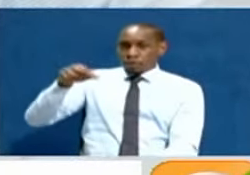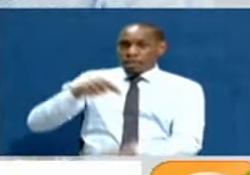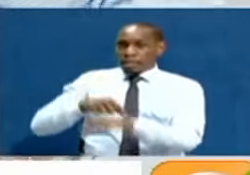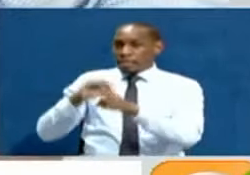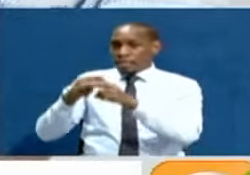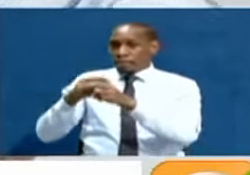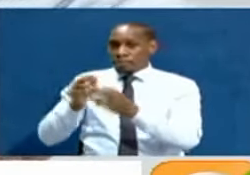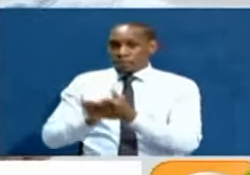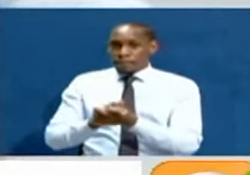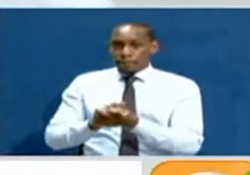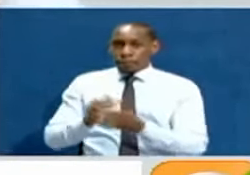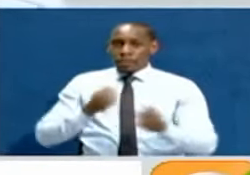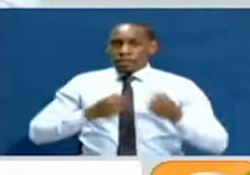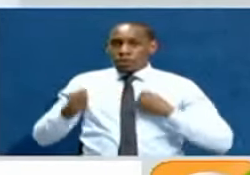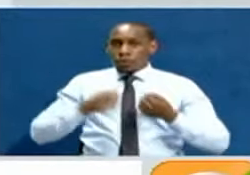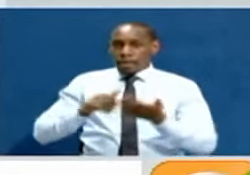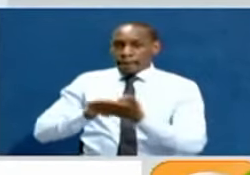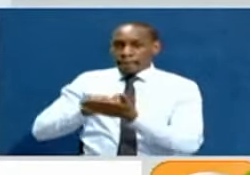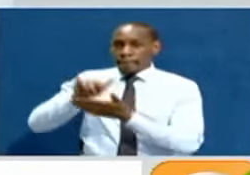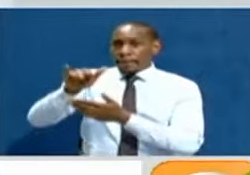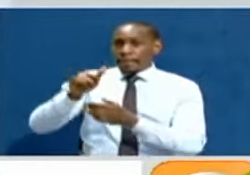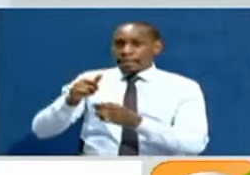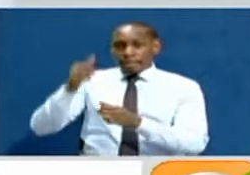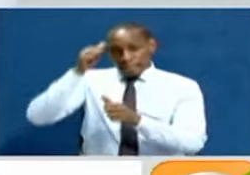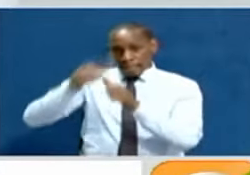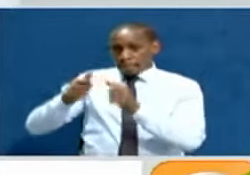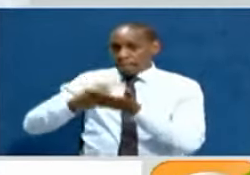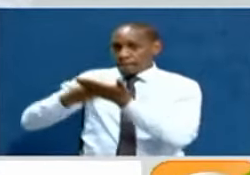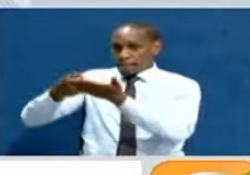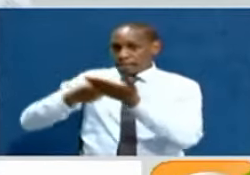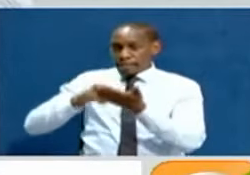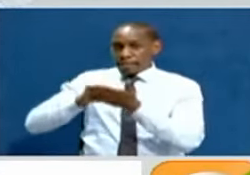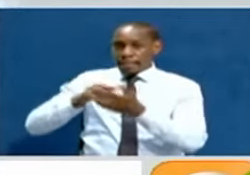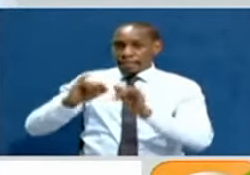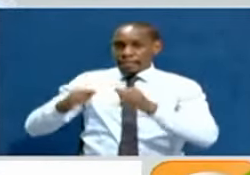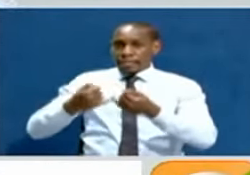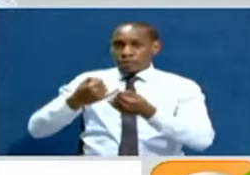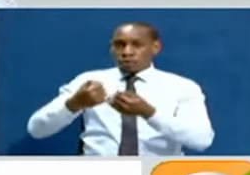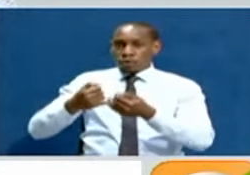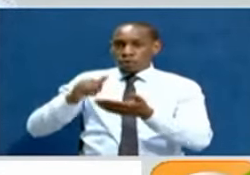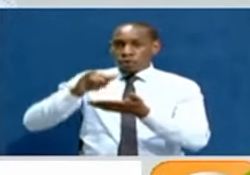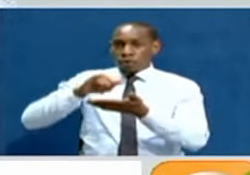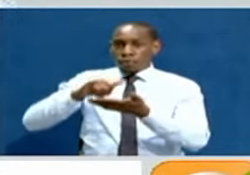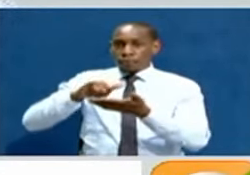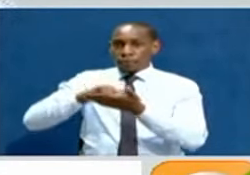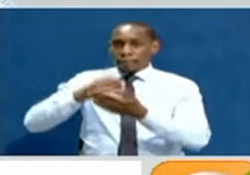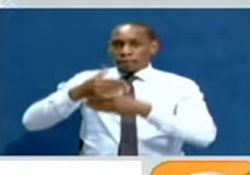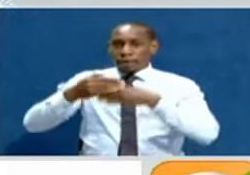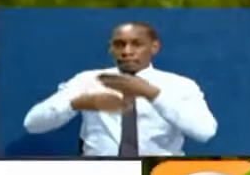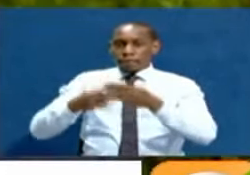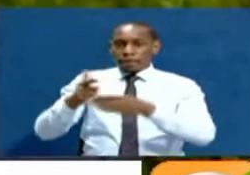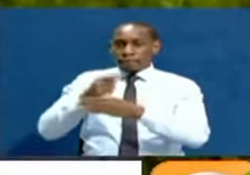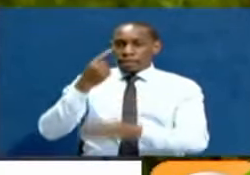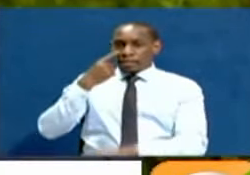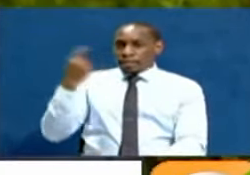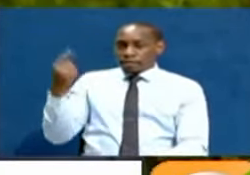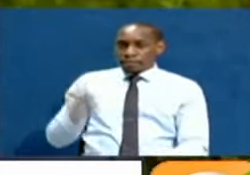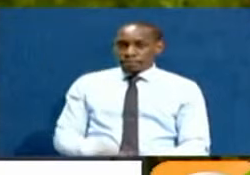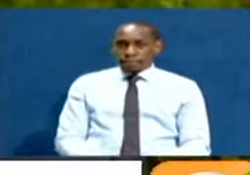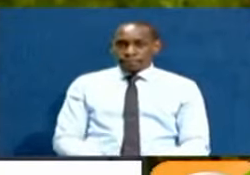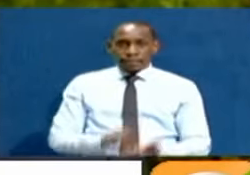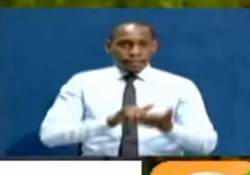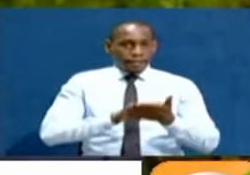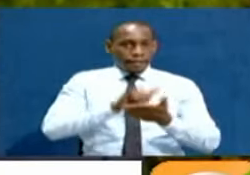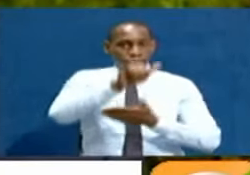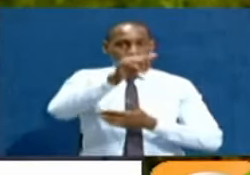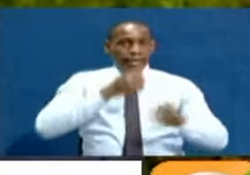short time. You mentioned Rwanda Airways. Remember we talked about that and the new airport they were building? Do we have that soundbite? Let's take a listen. Because right now with